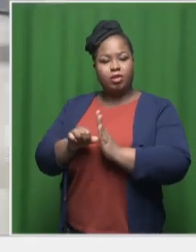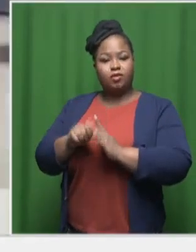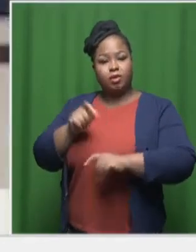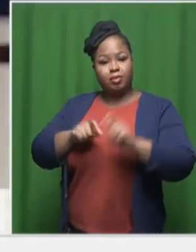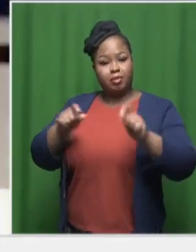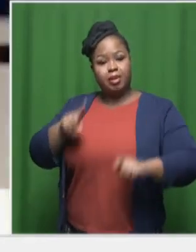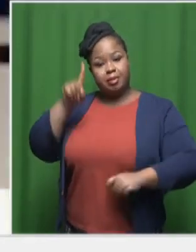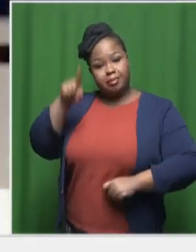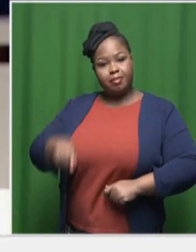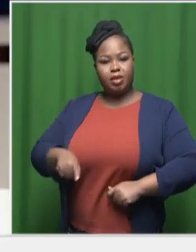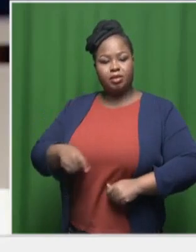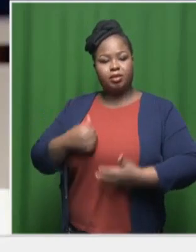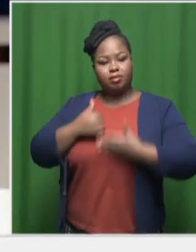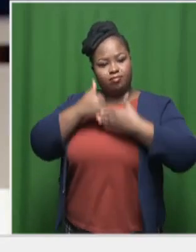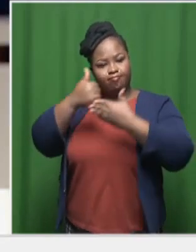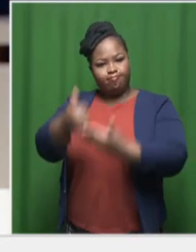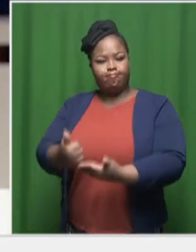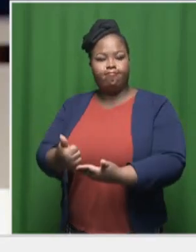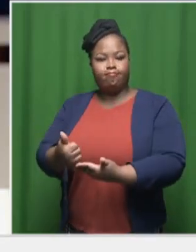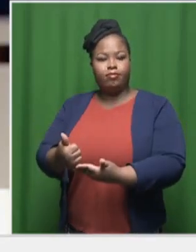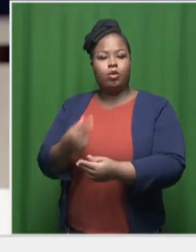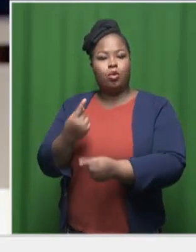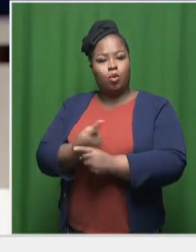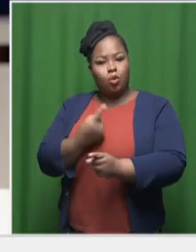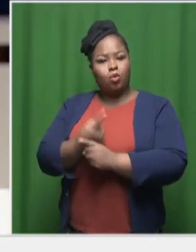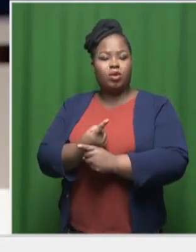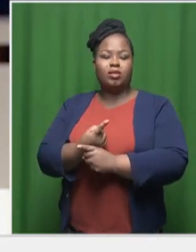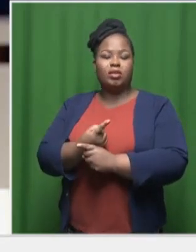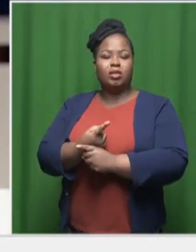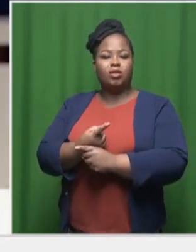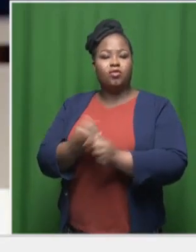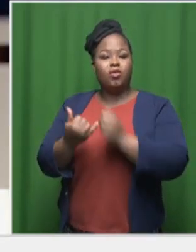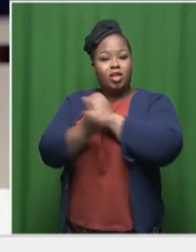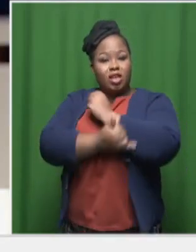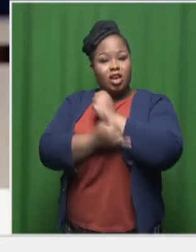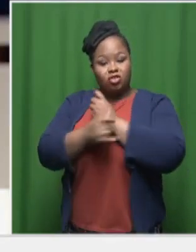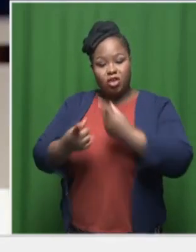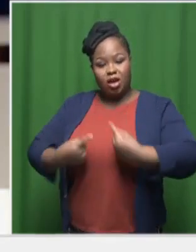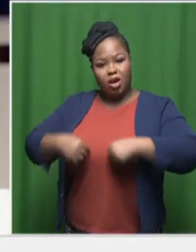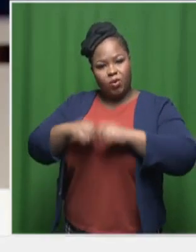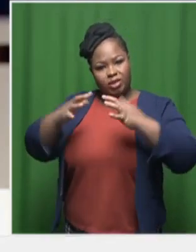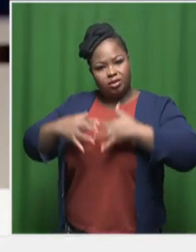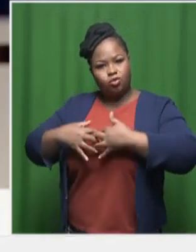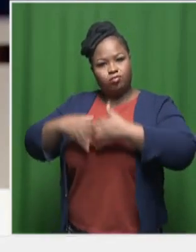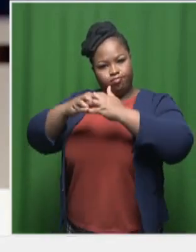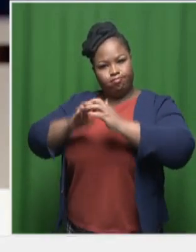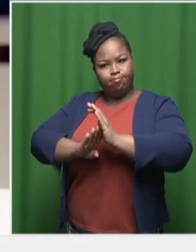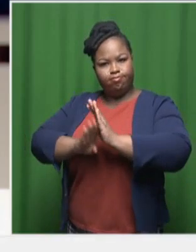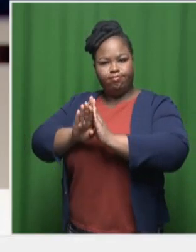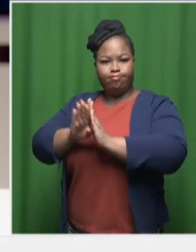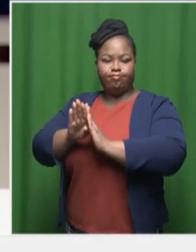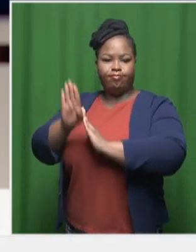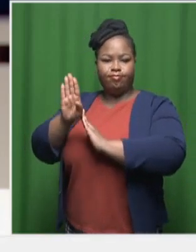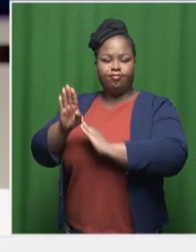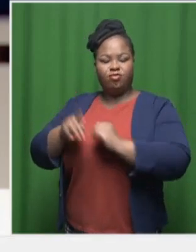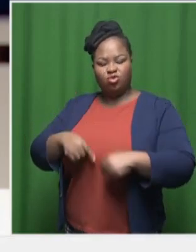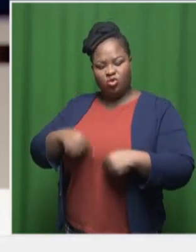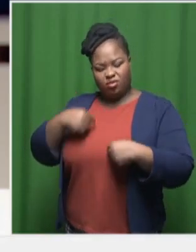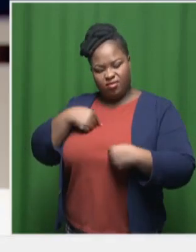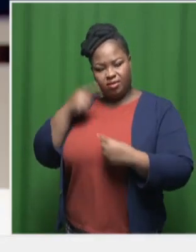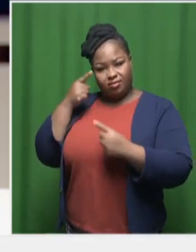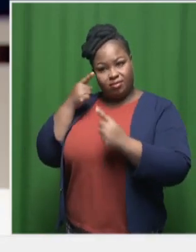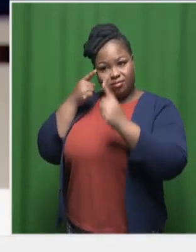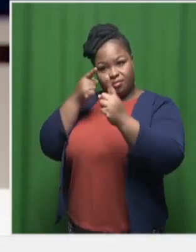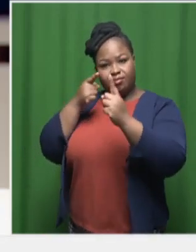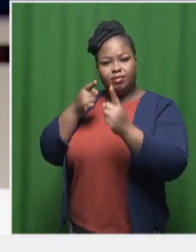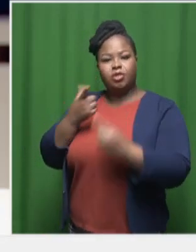hand, to play a role in the rebuilding of our country. So really at the heart of it was the importance of